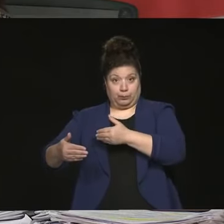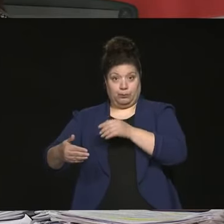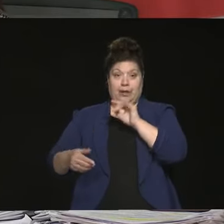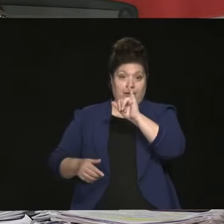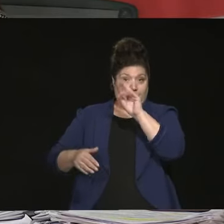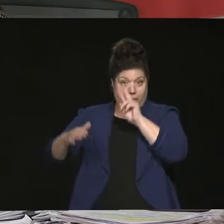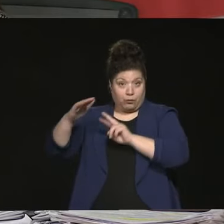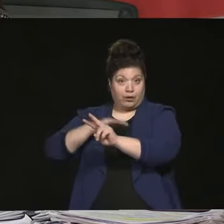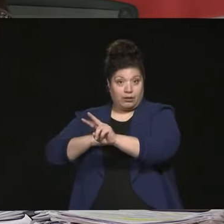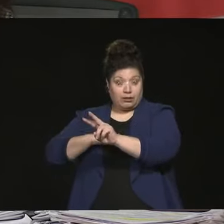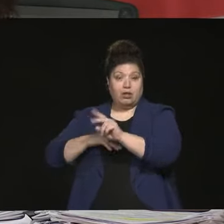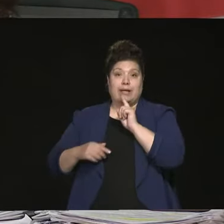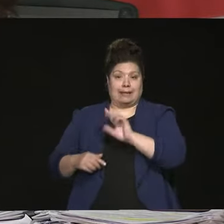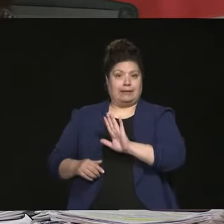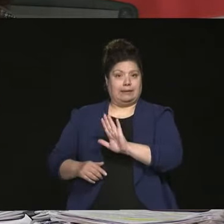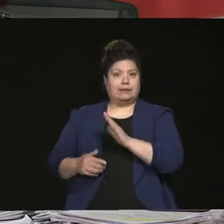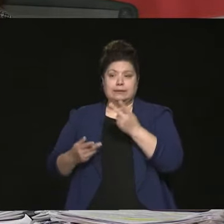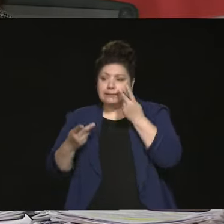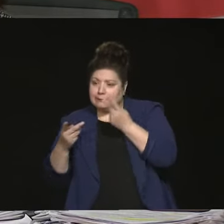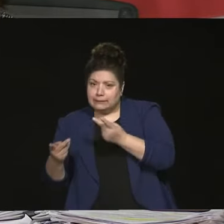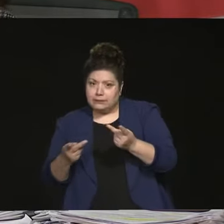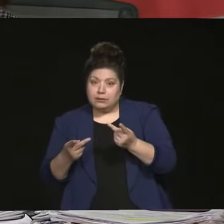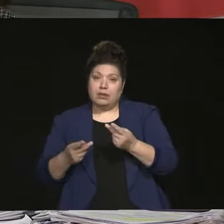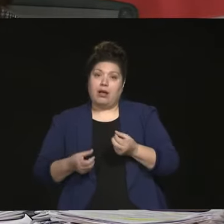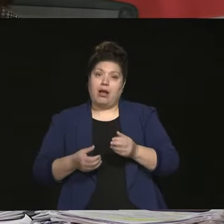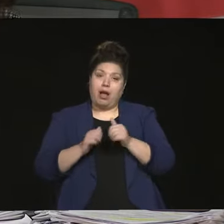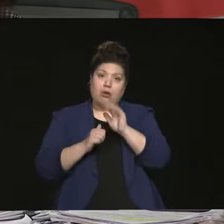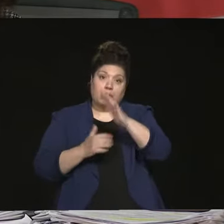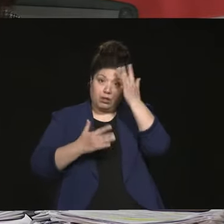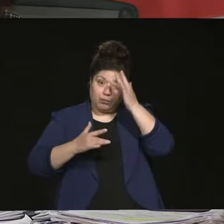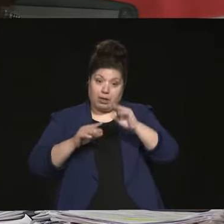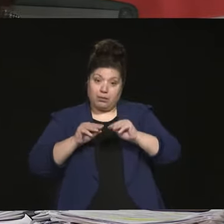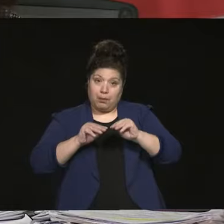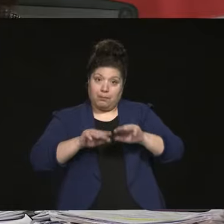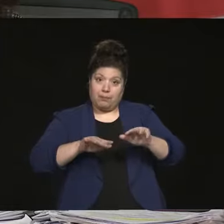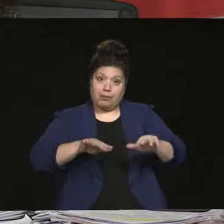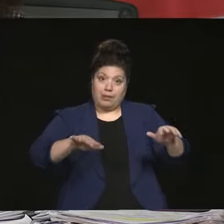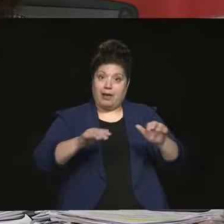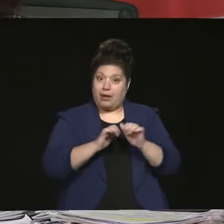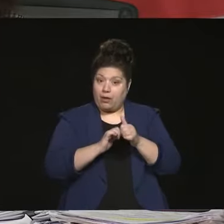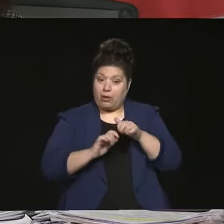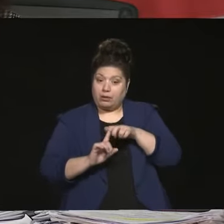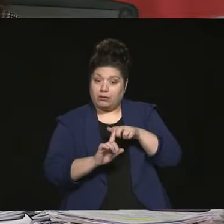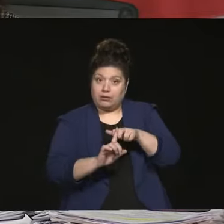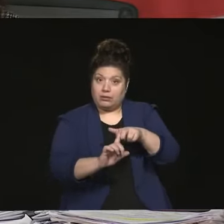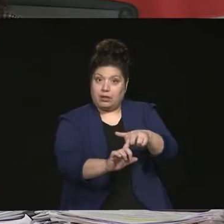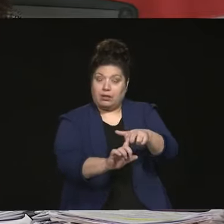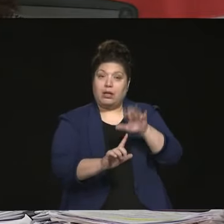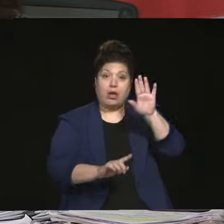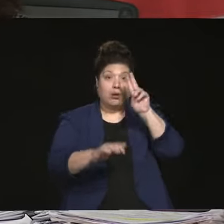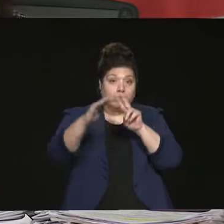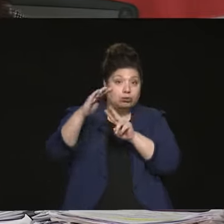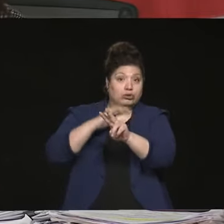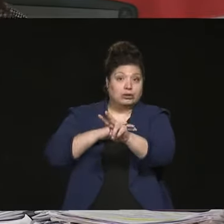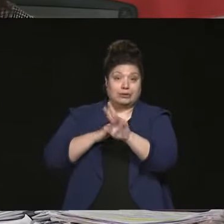the epidemiology, and that projection has to change really very quickly on a daily